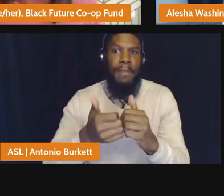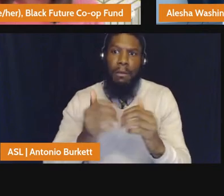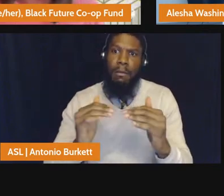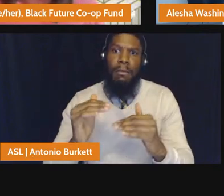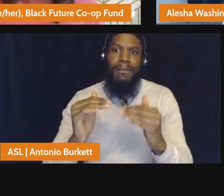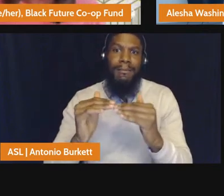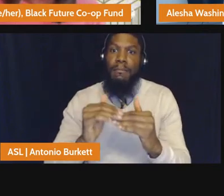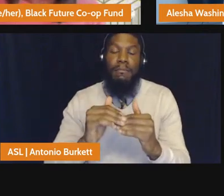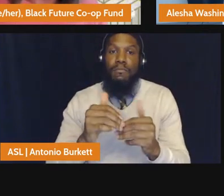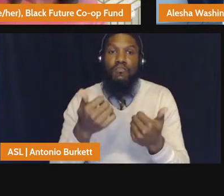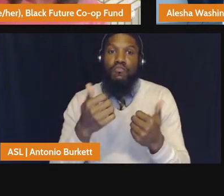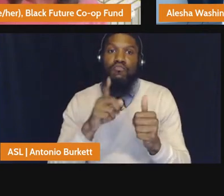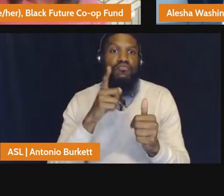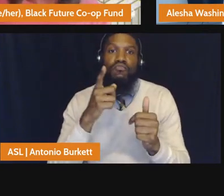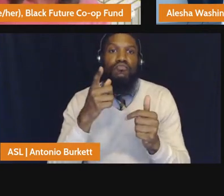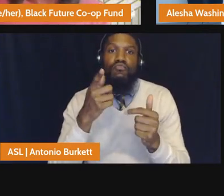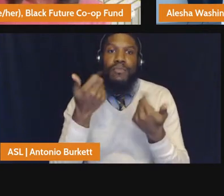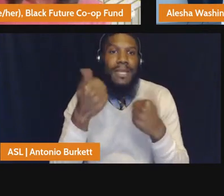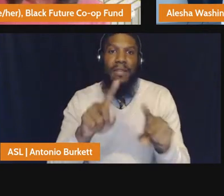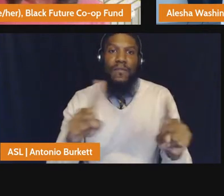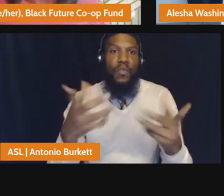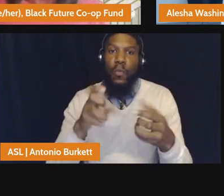want to respond.